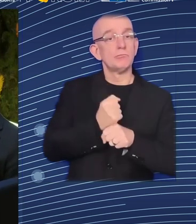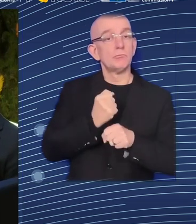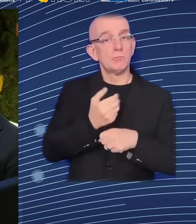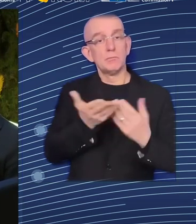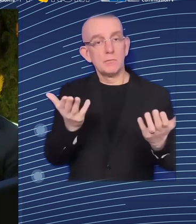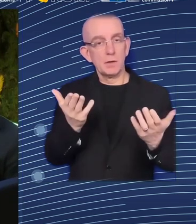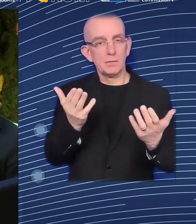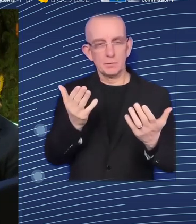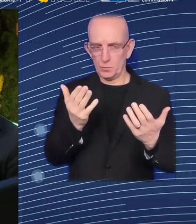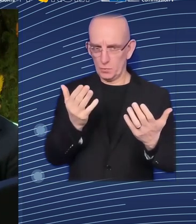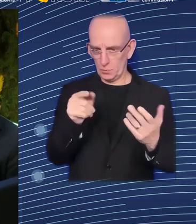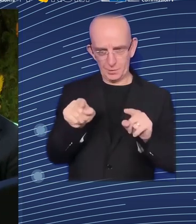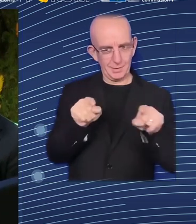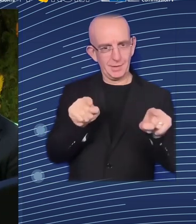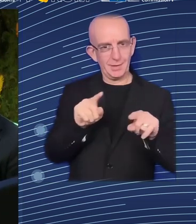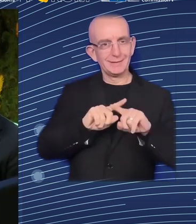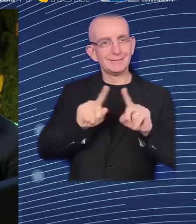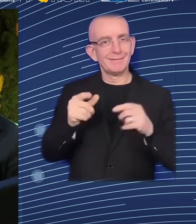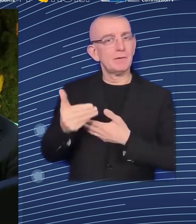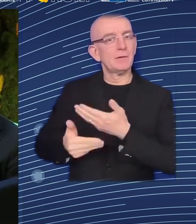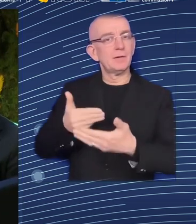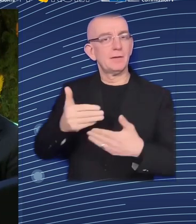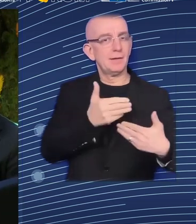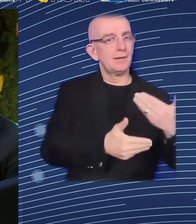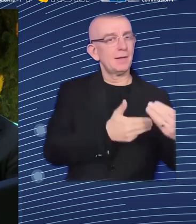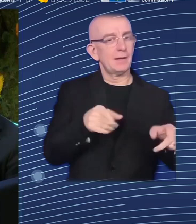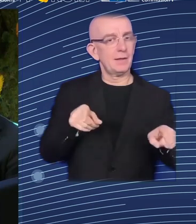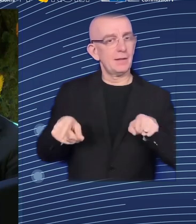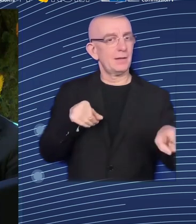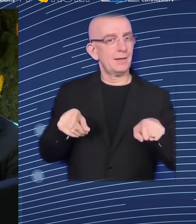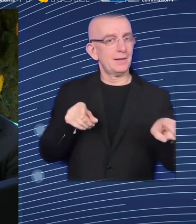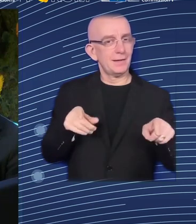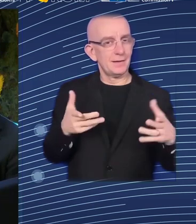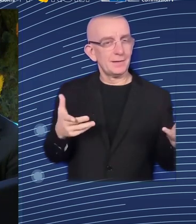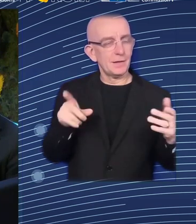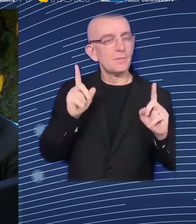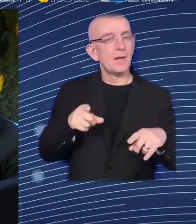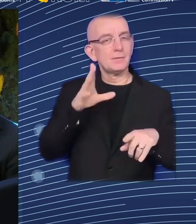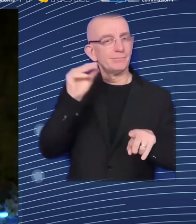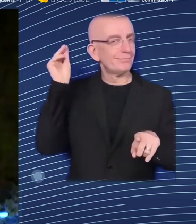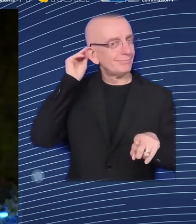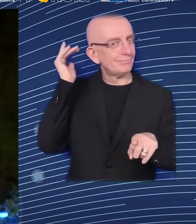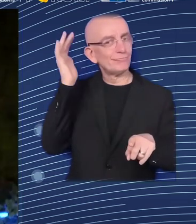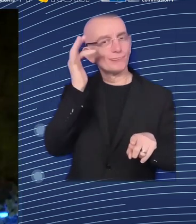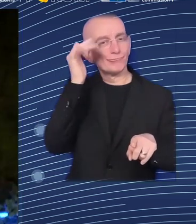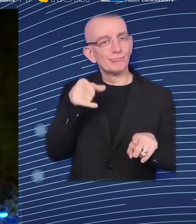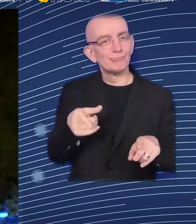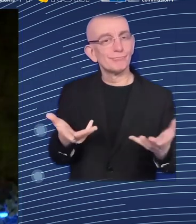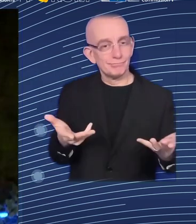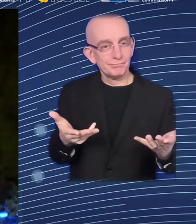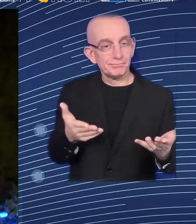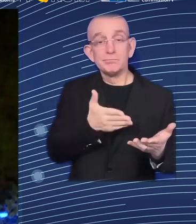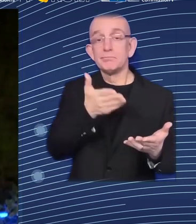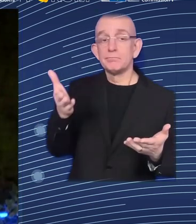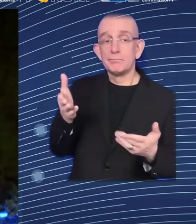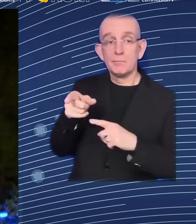else? Yes, please, Barbara. If I'm not stopping people from asking questions, that's very interesting, Jakub. I did not know